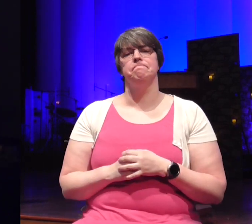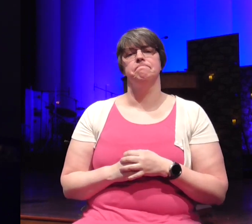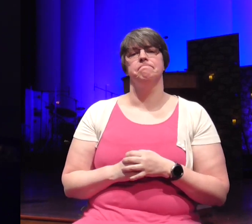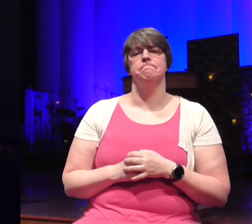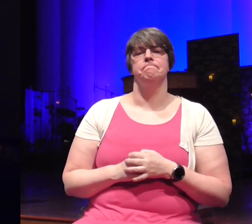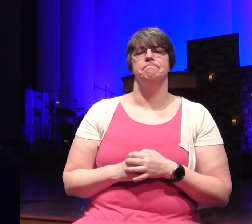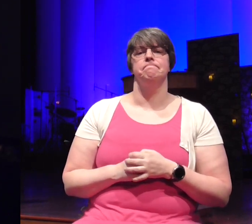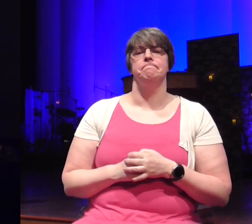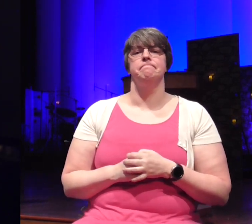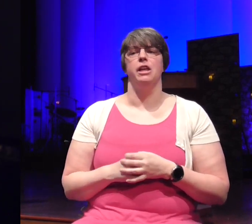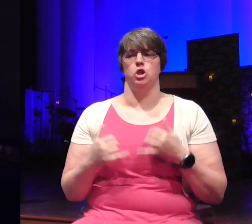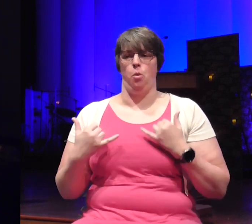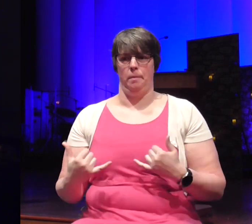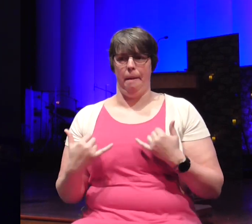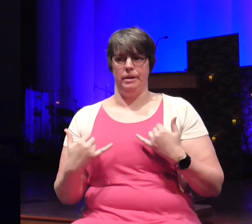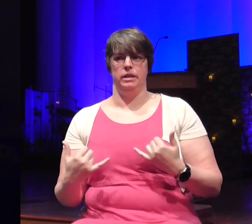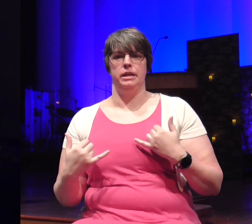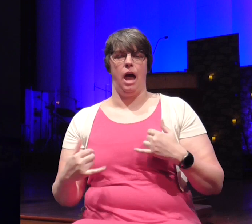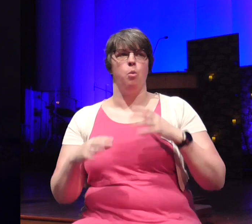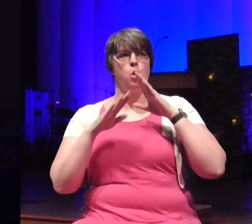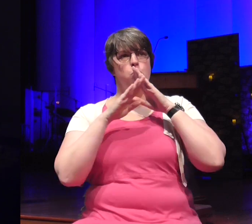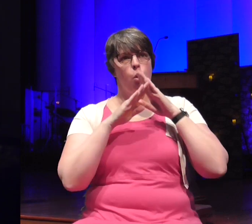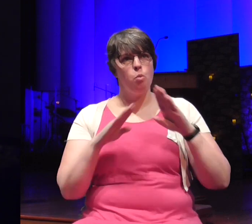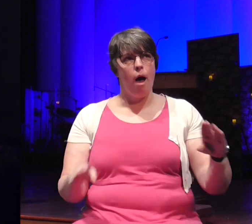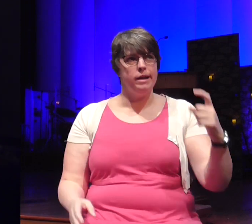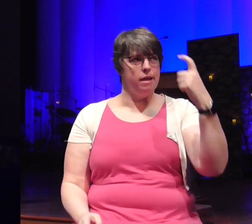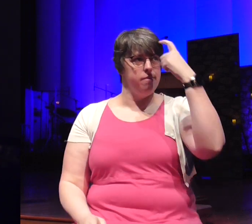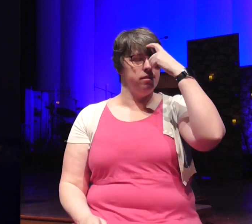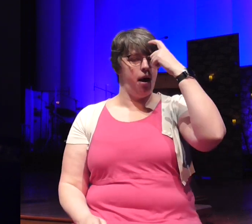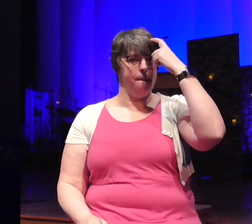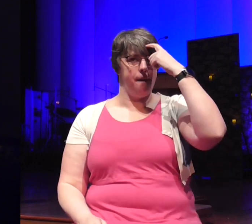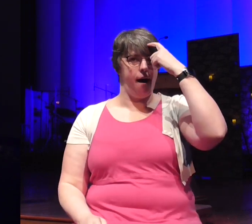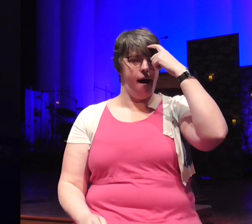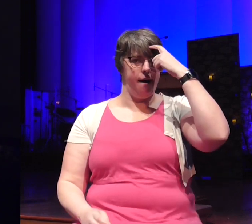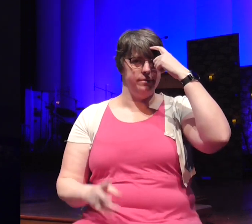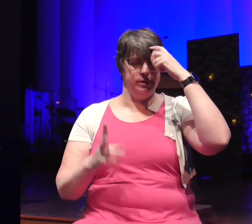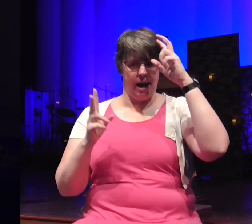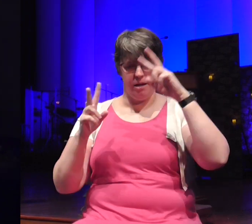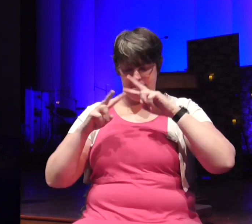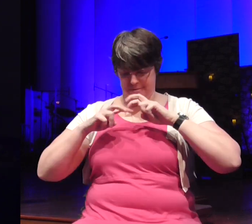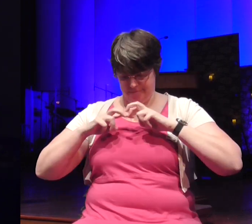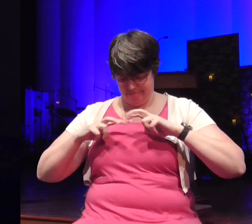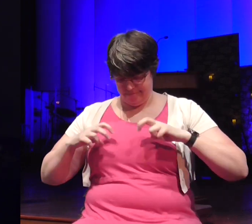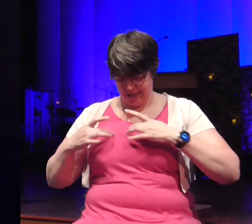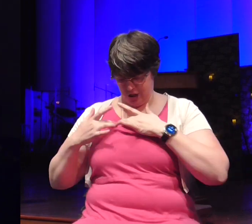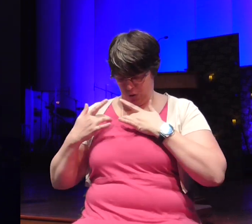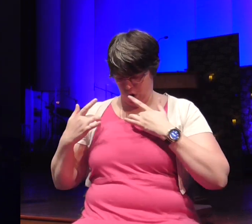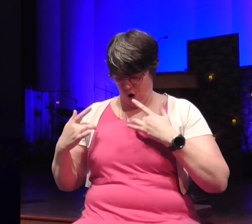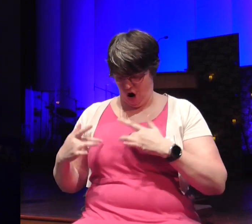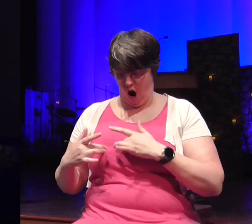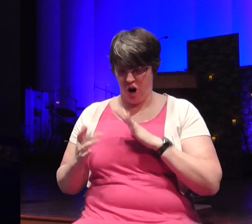And may we now quiet the mind and move our awareness to the heart center.